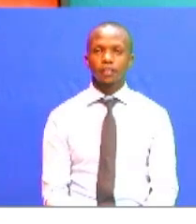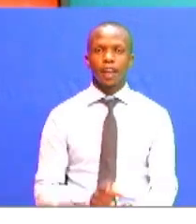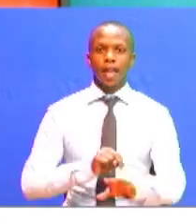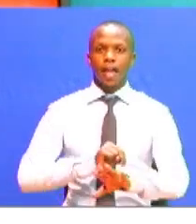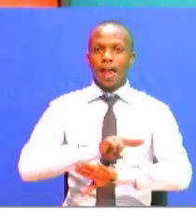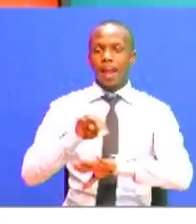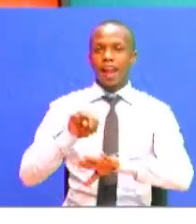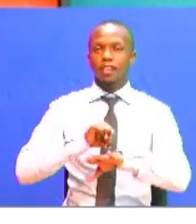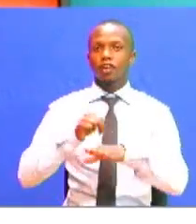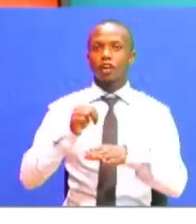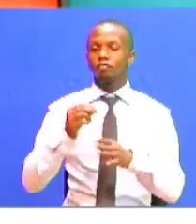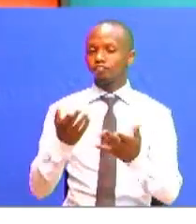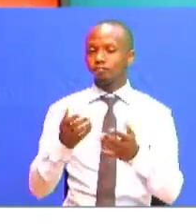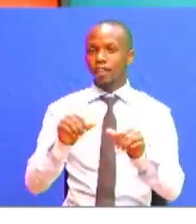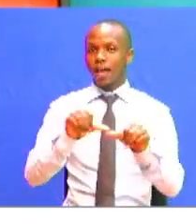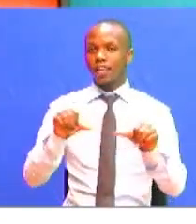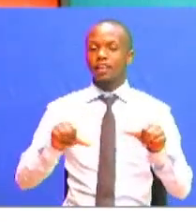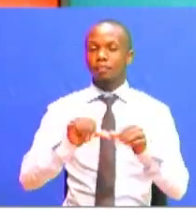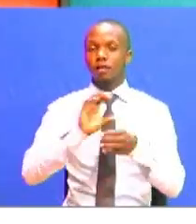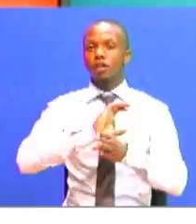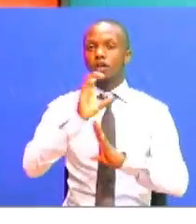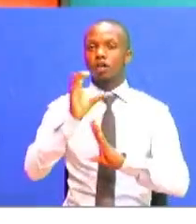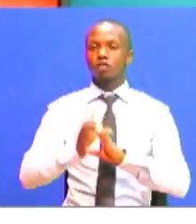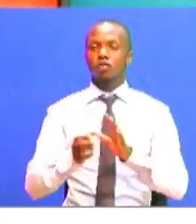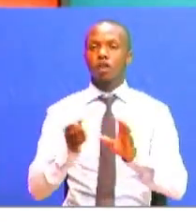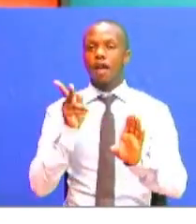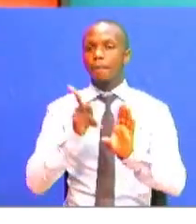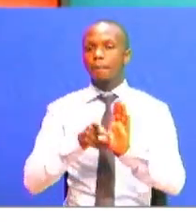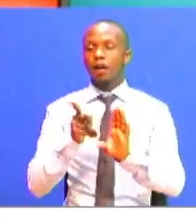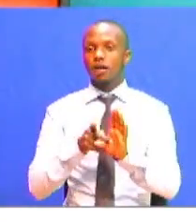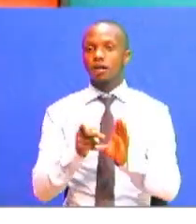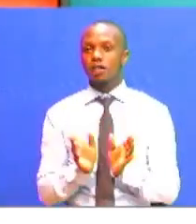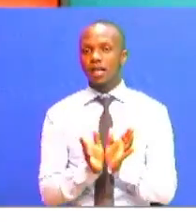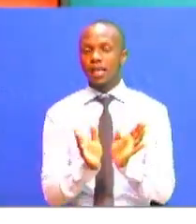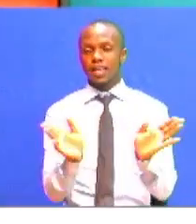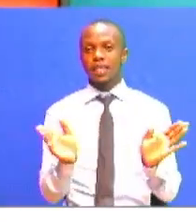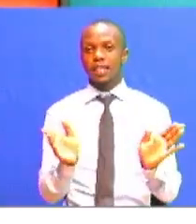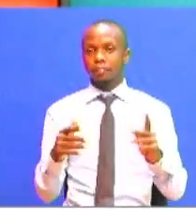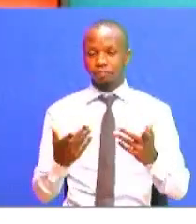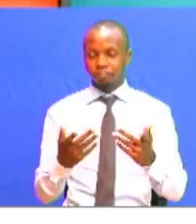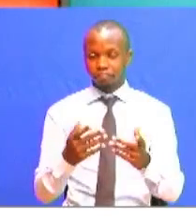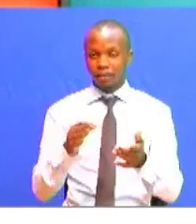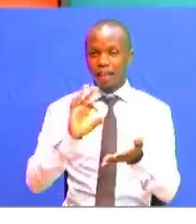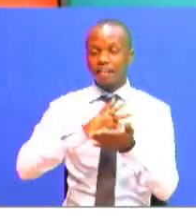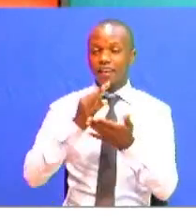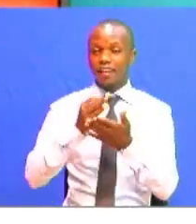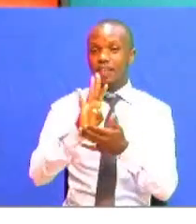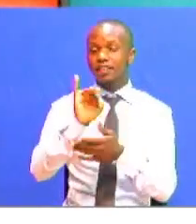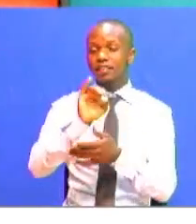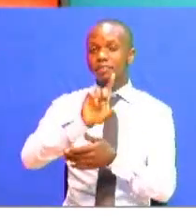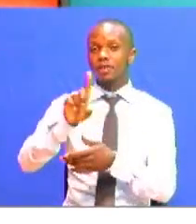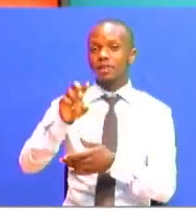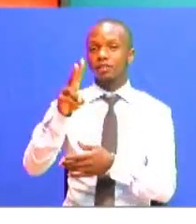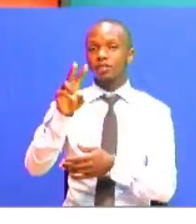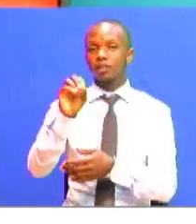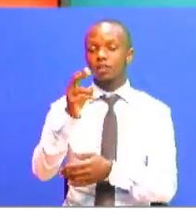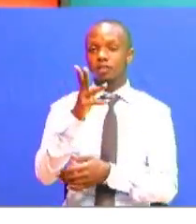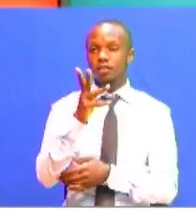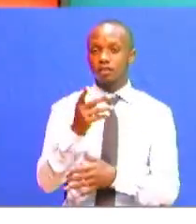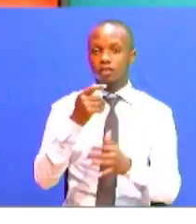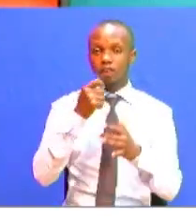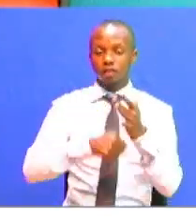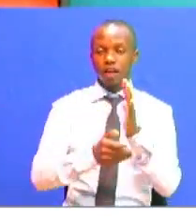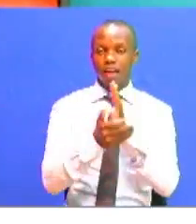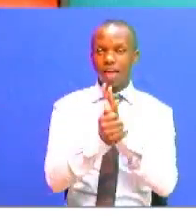And now, as the National Assembly concludes public participation in the contentious Finance Bill 2024, tax experts have